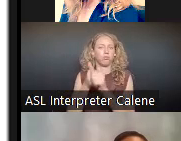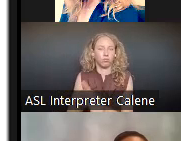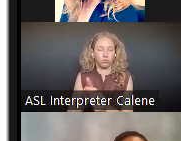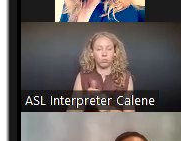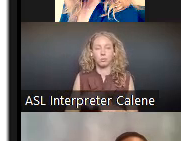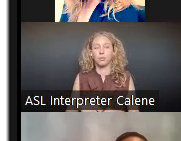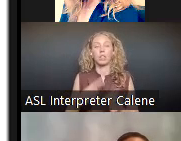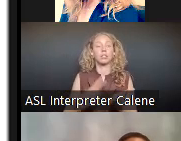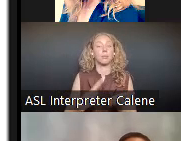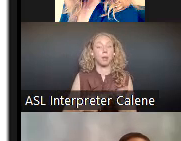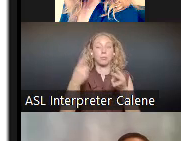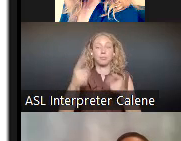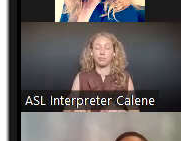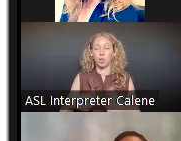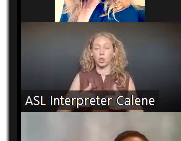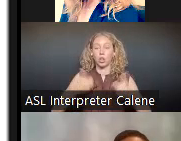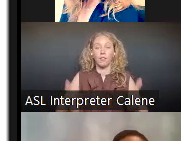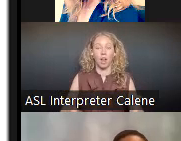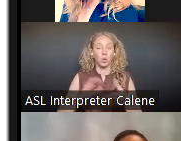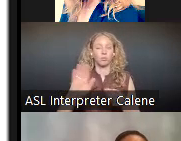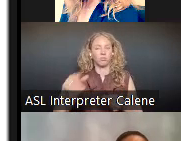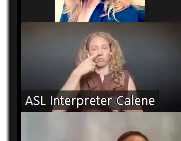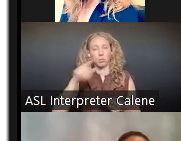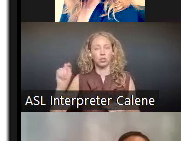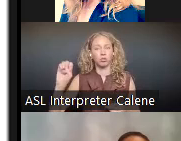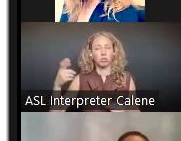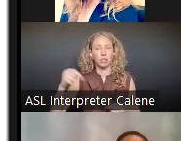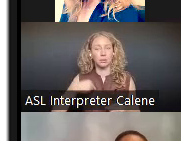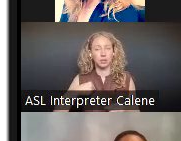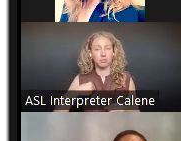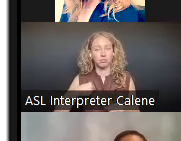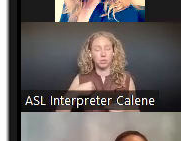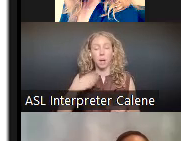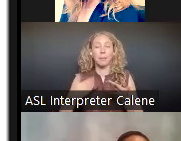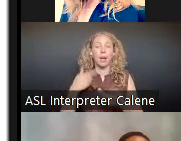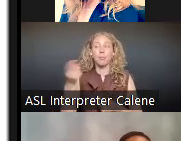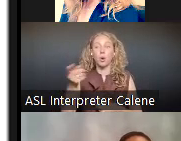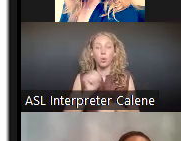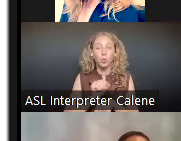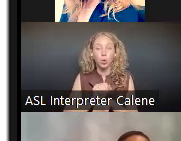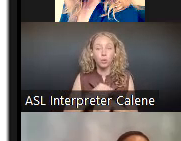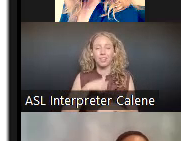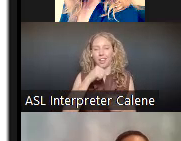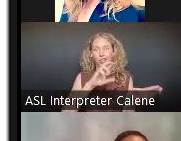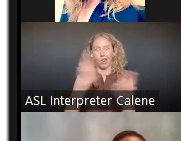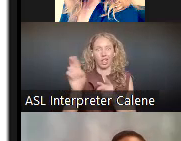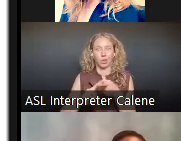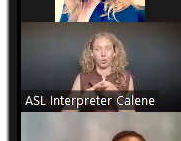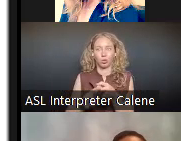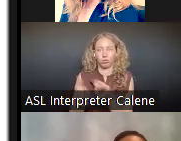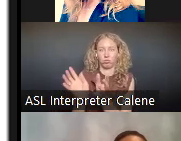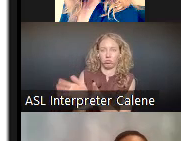I've had survivors that say, just text me, right? Because they may be at work and they're not ready to have